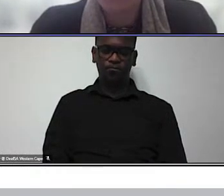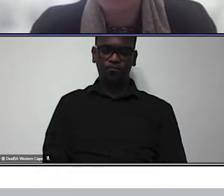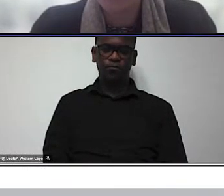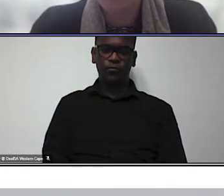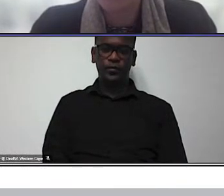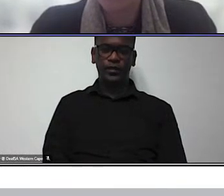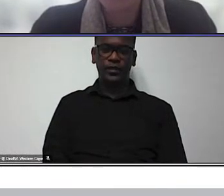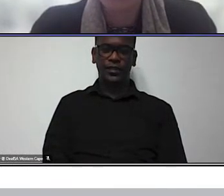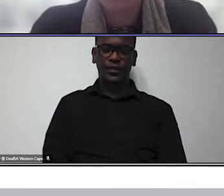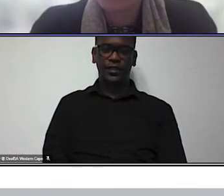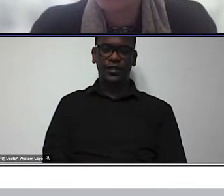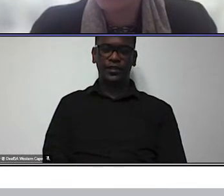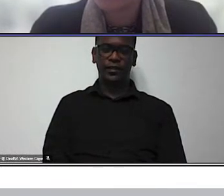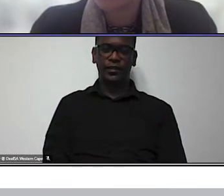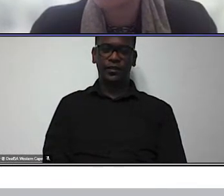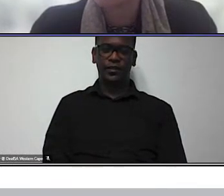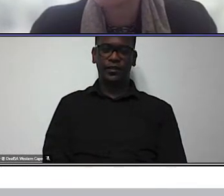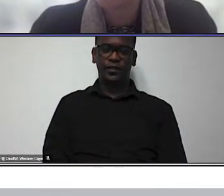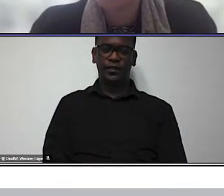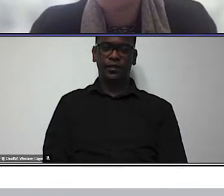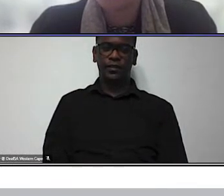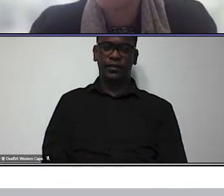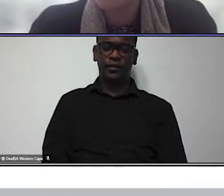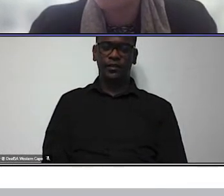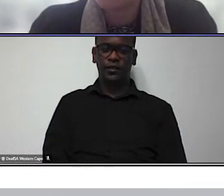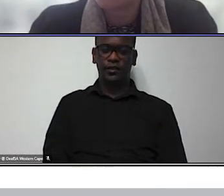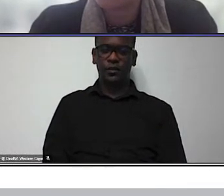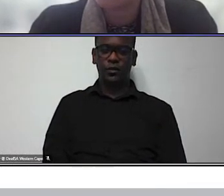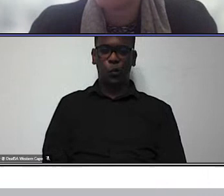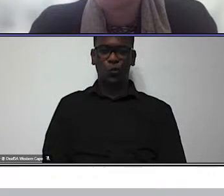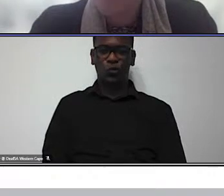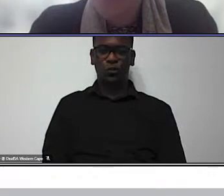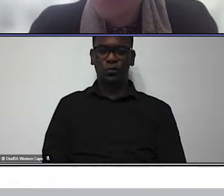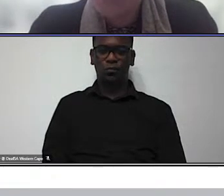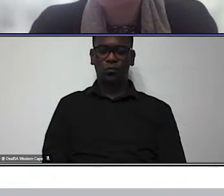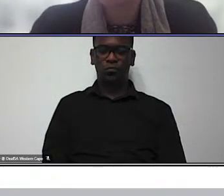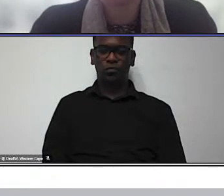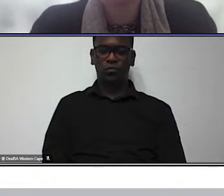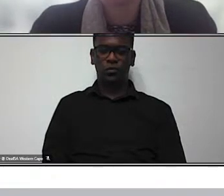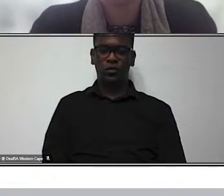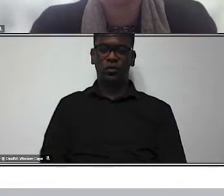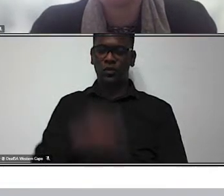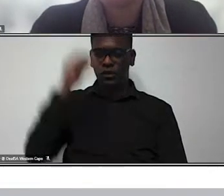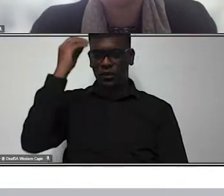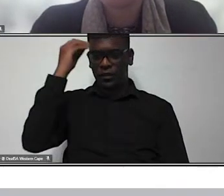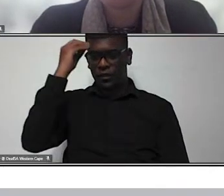Yeah, perfect. Okay. Thank you. Thank you, Chair. All right. Thank you. Member van der Westhuizen.